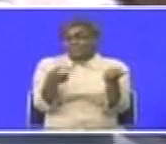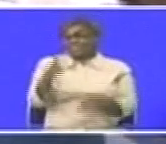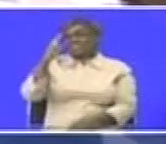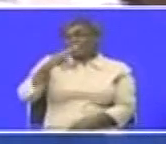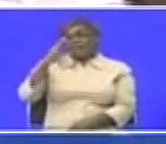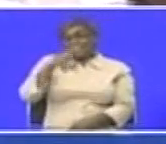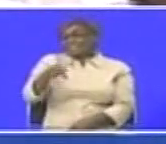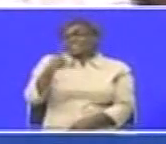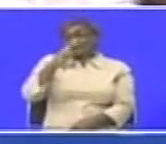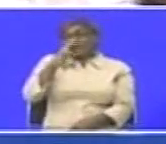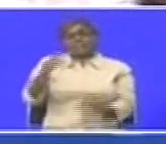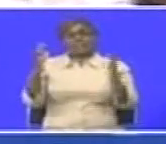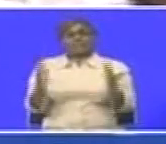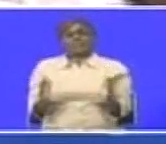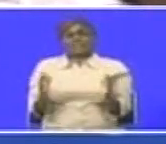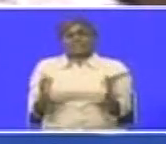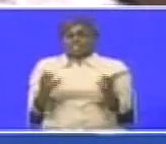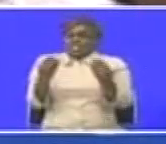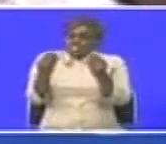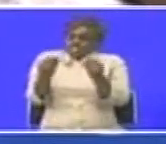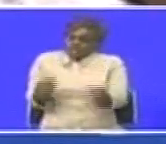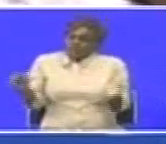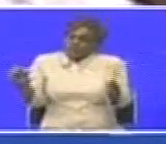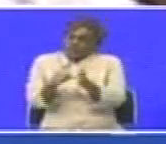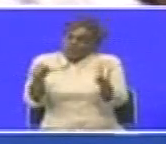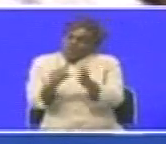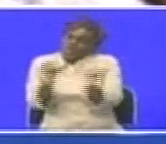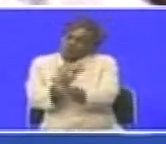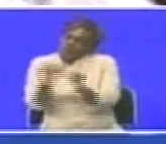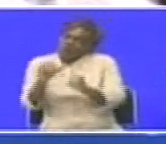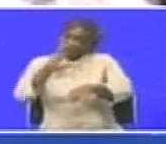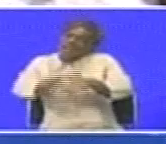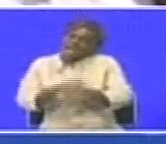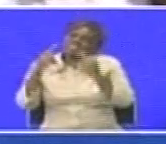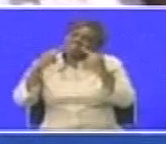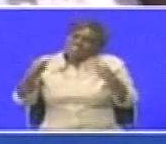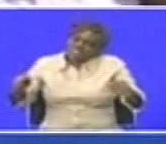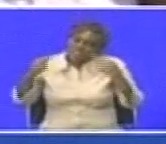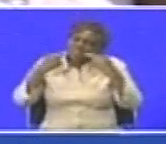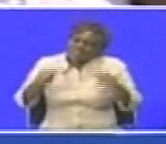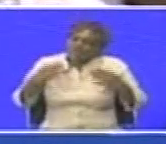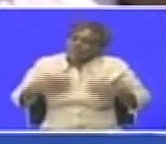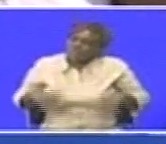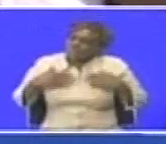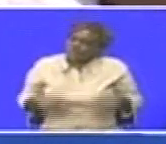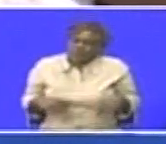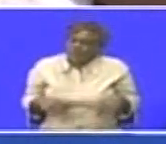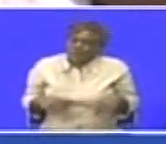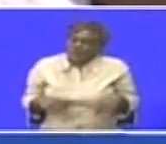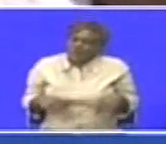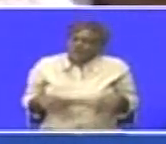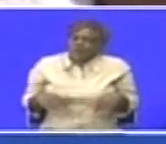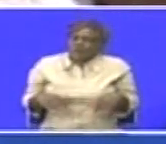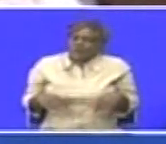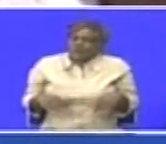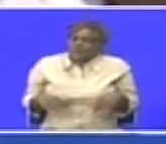it's a major bluff. Instead of dealing with the culprits, they go for innocent wananchi who are legislators